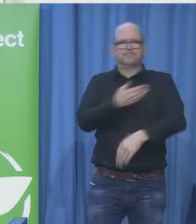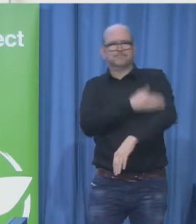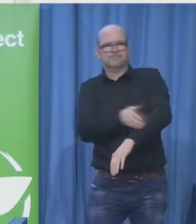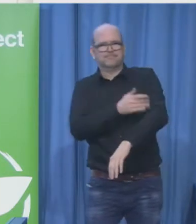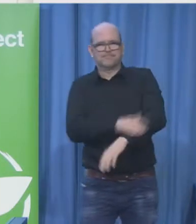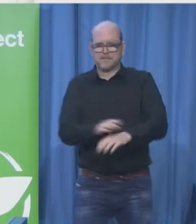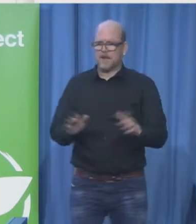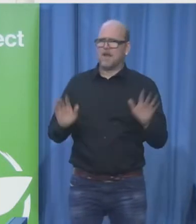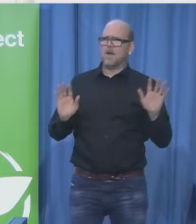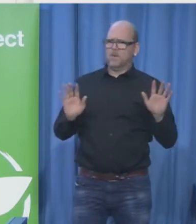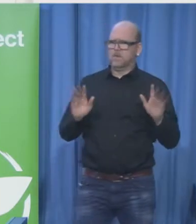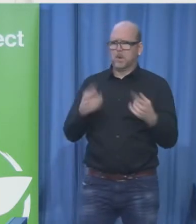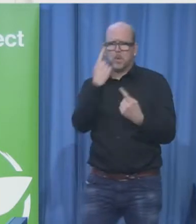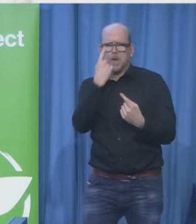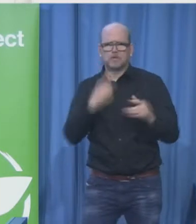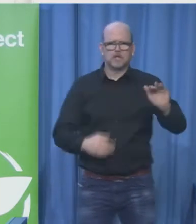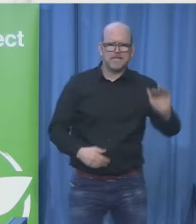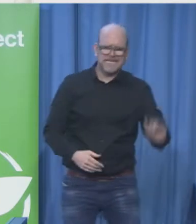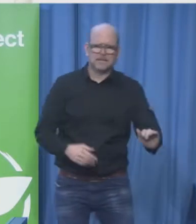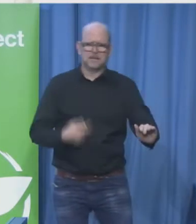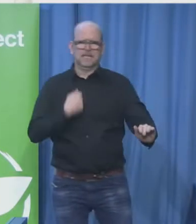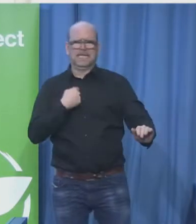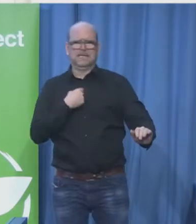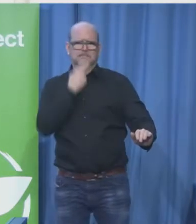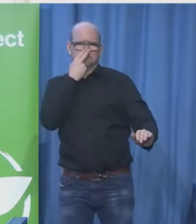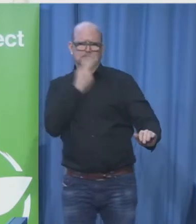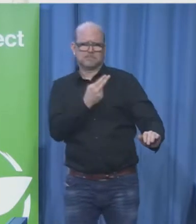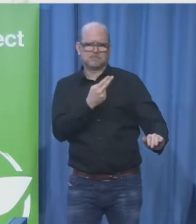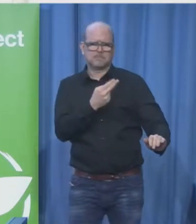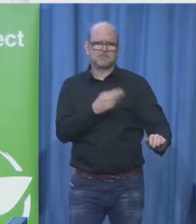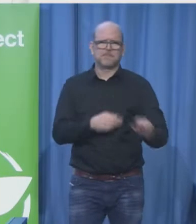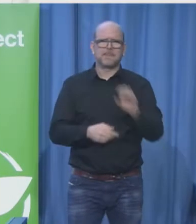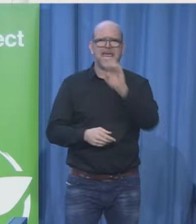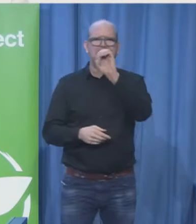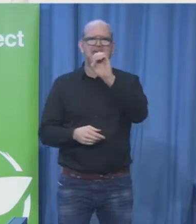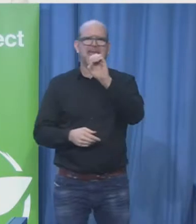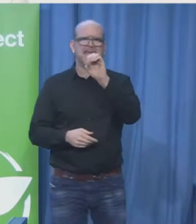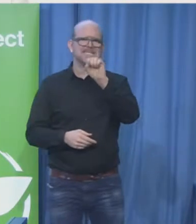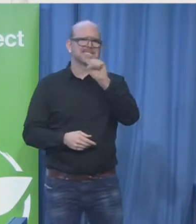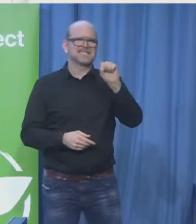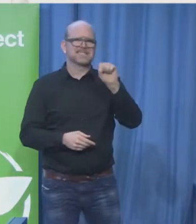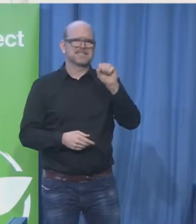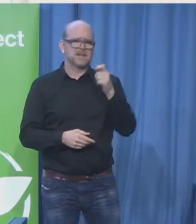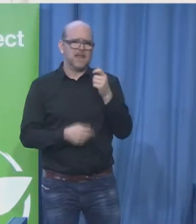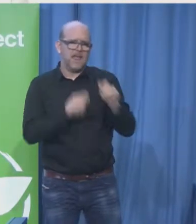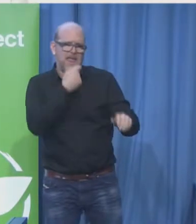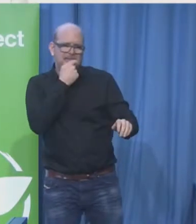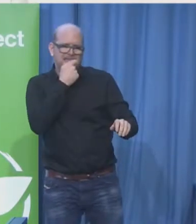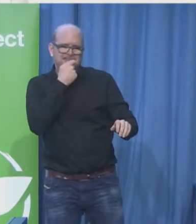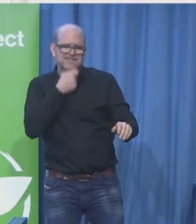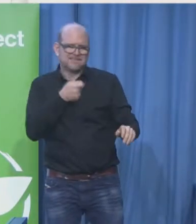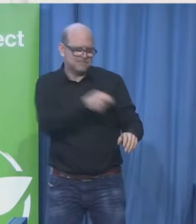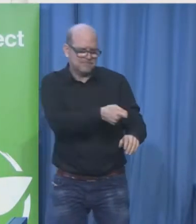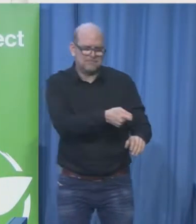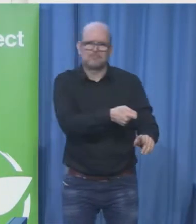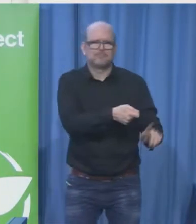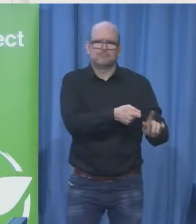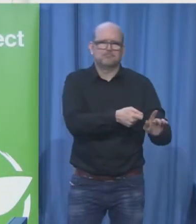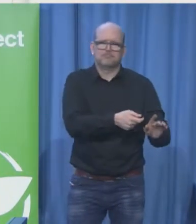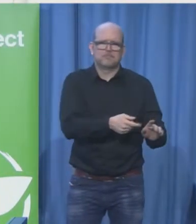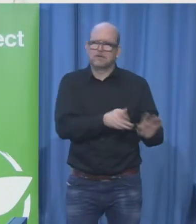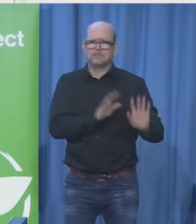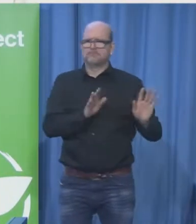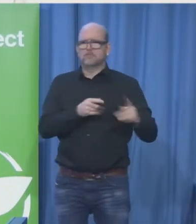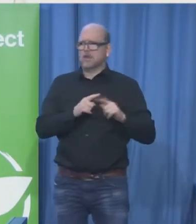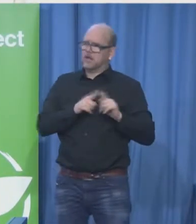Yes. For international public opinion, is it a crime to deny accessibility